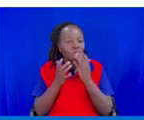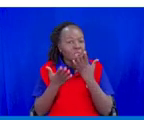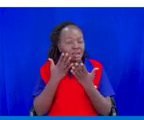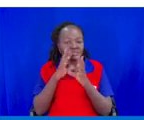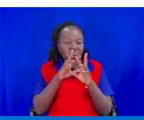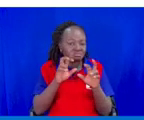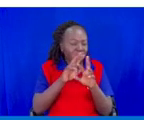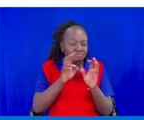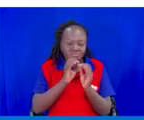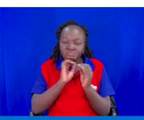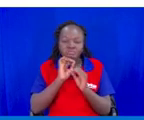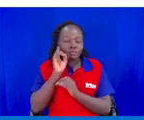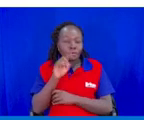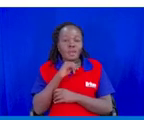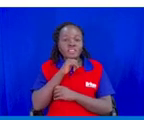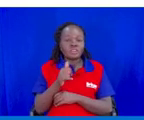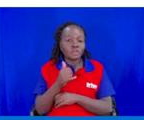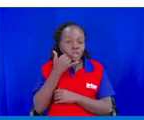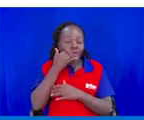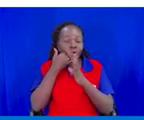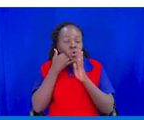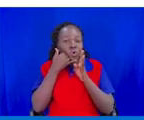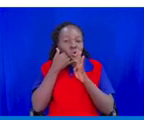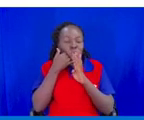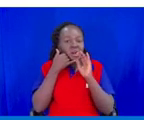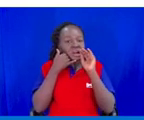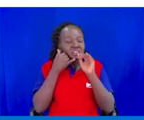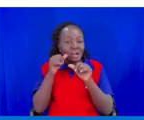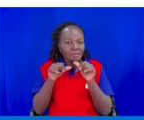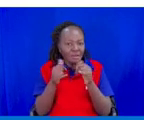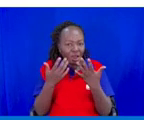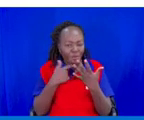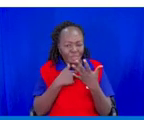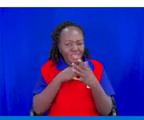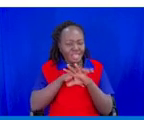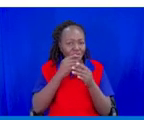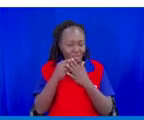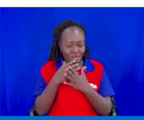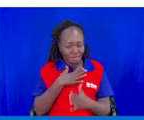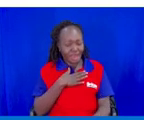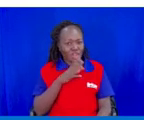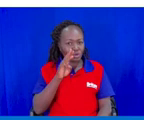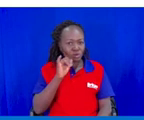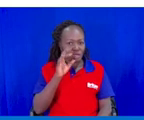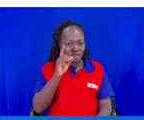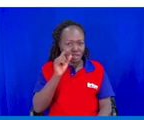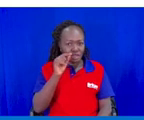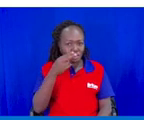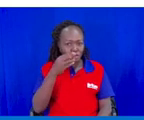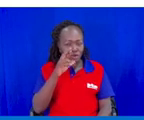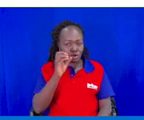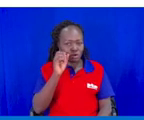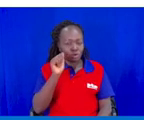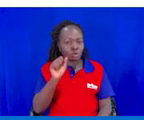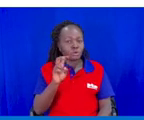inquiries. You do not have to pick up the phone and ask about how do I withdraw. Neither do you have to stop what you're doing and come and visit